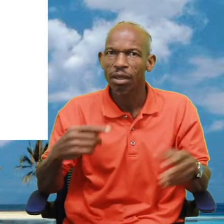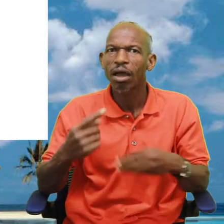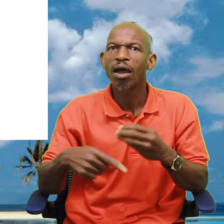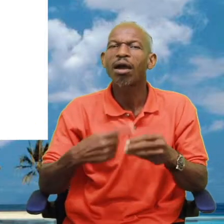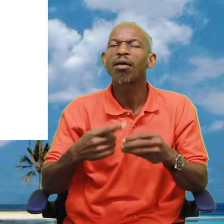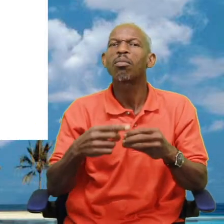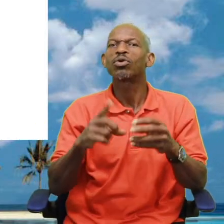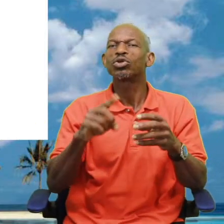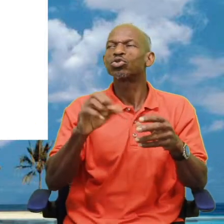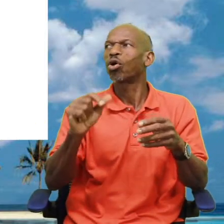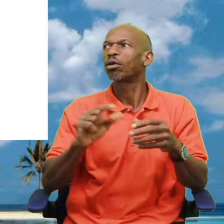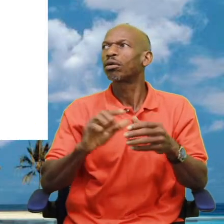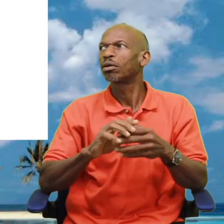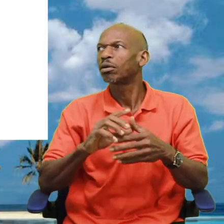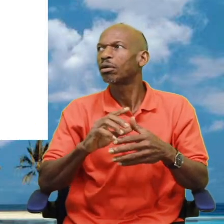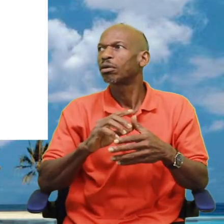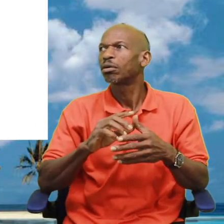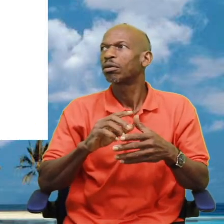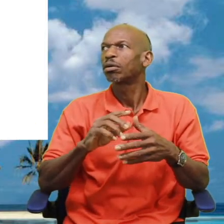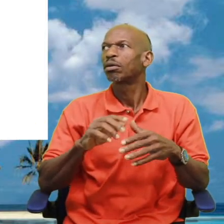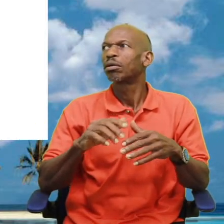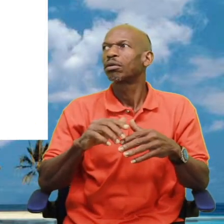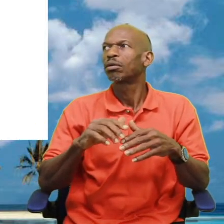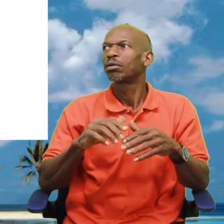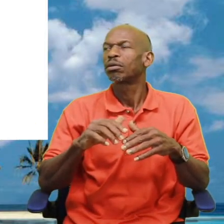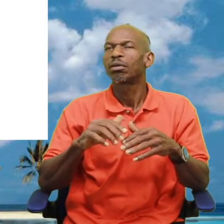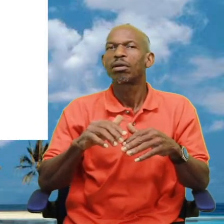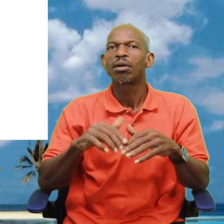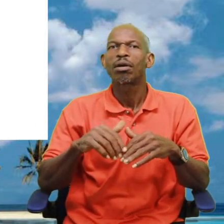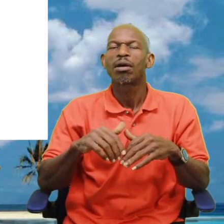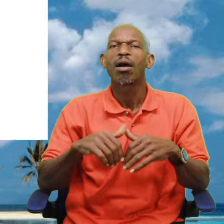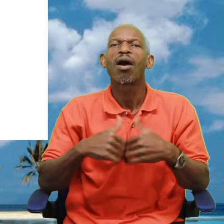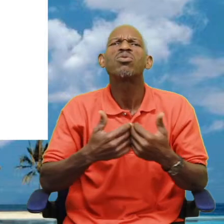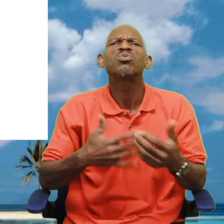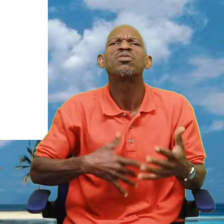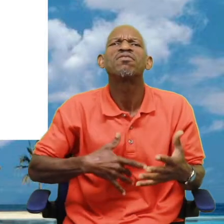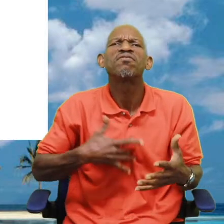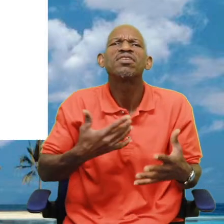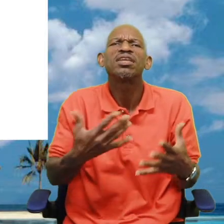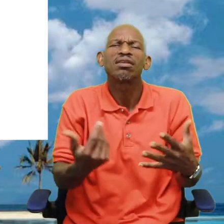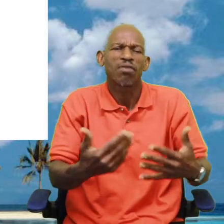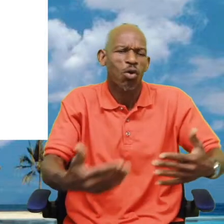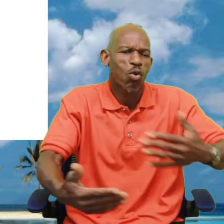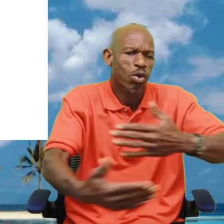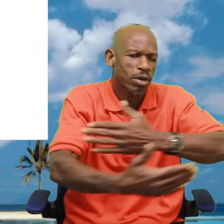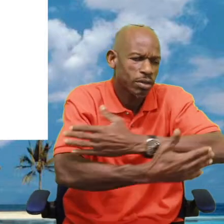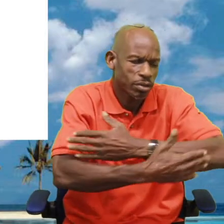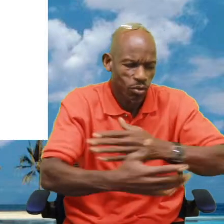at another sense. How you think this dog will feel if you hug it up?